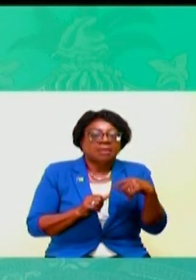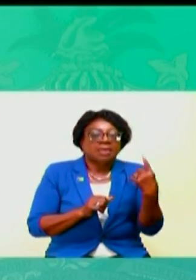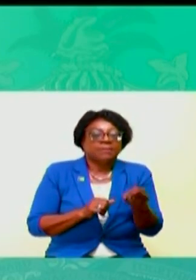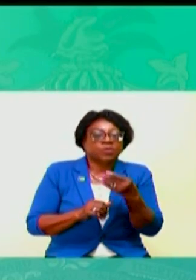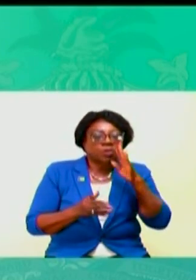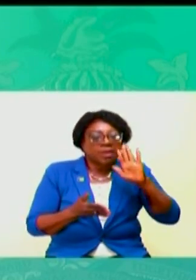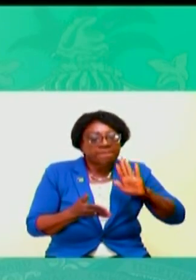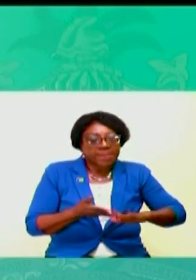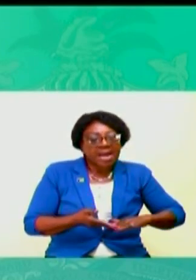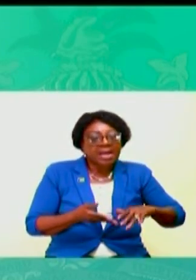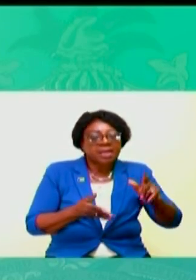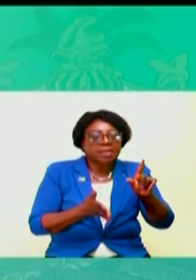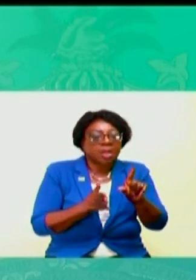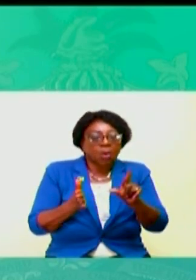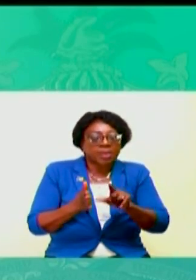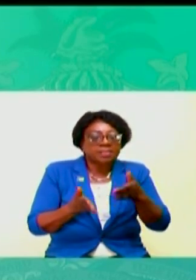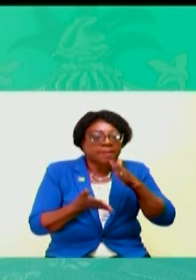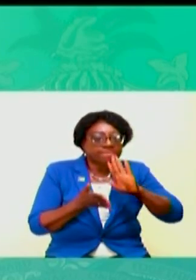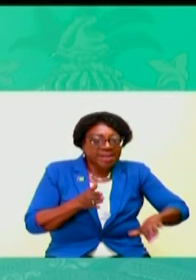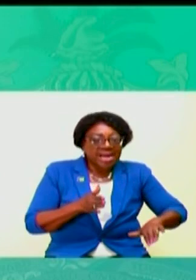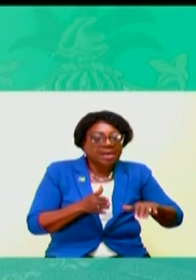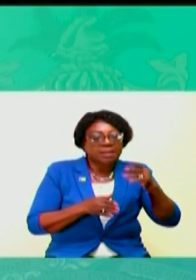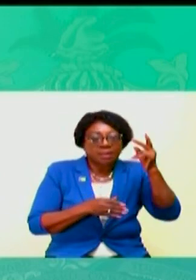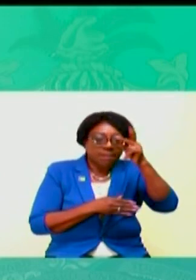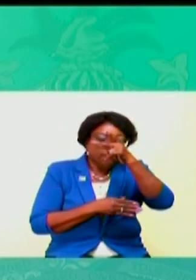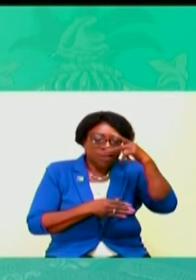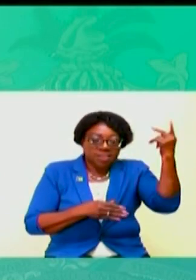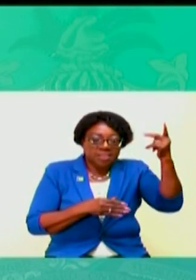bad laws and bad policies.